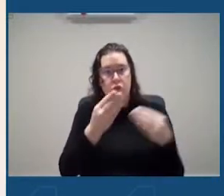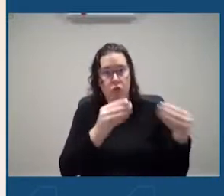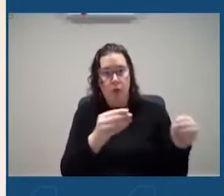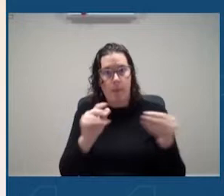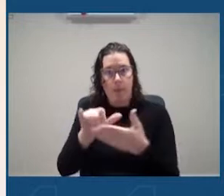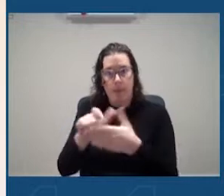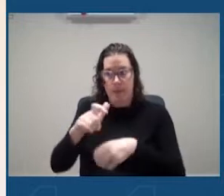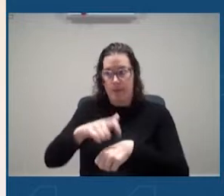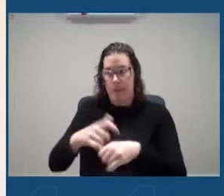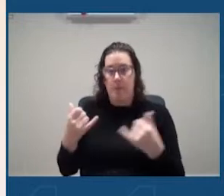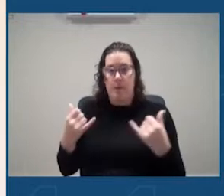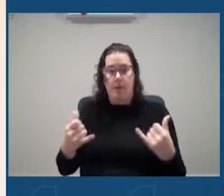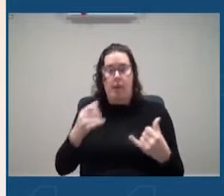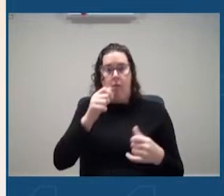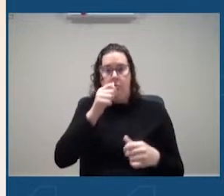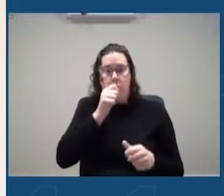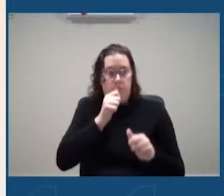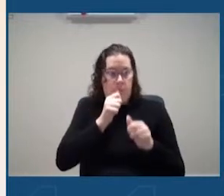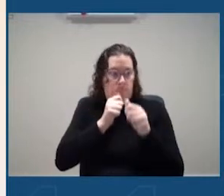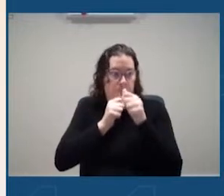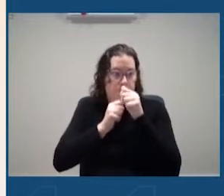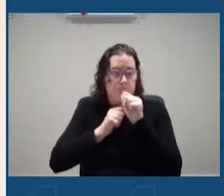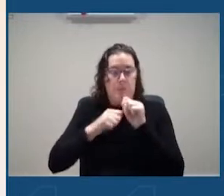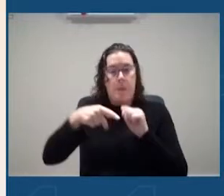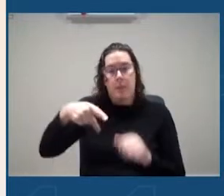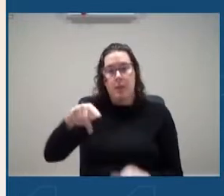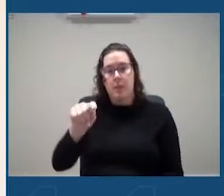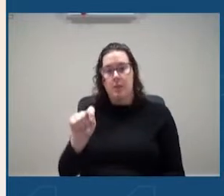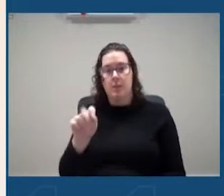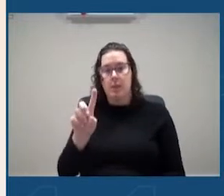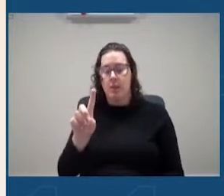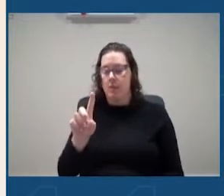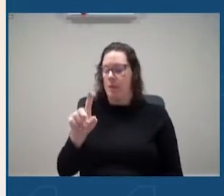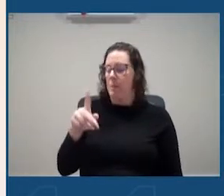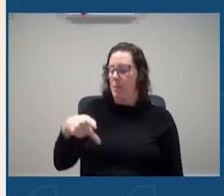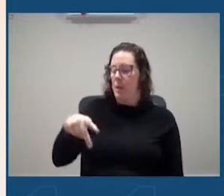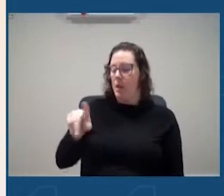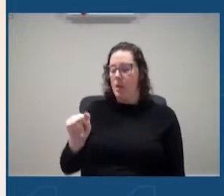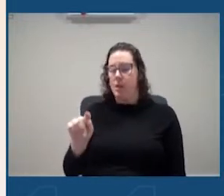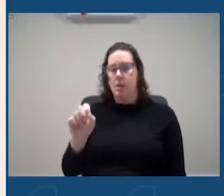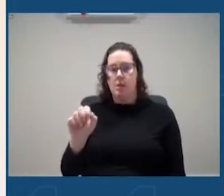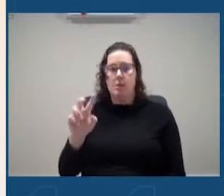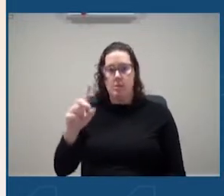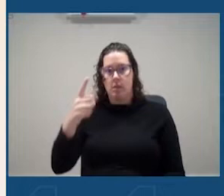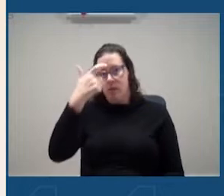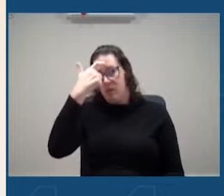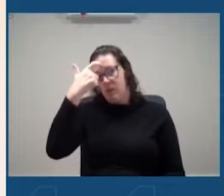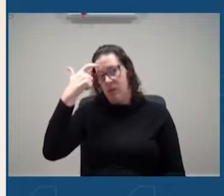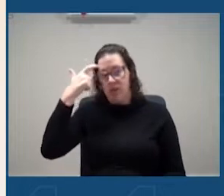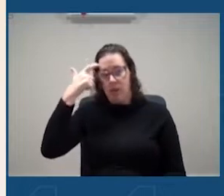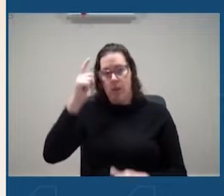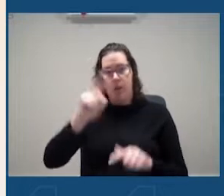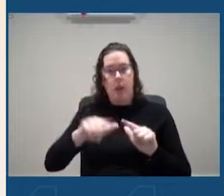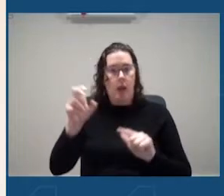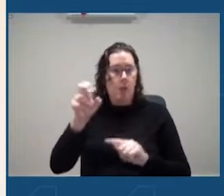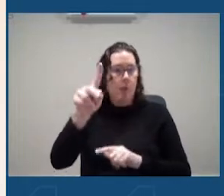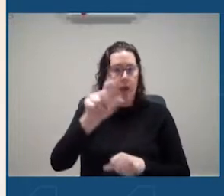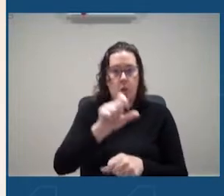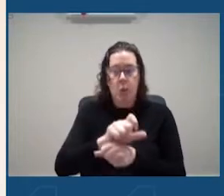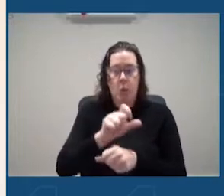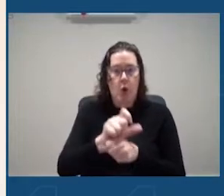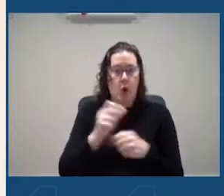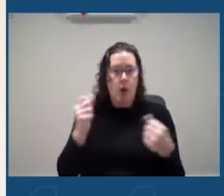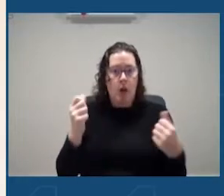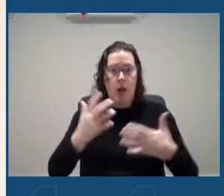now suffering through PTSD and not able to go back to work. I've mentioned